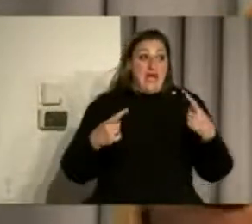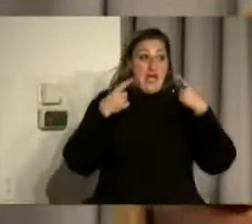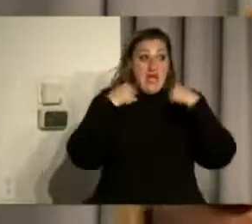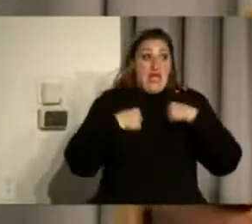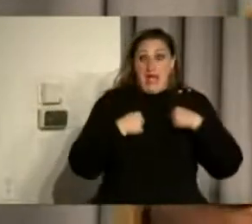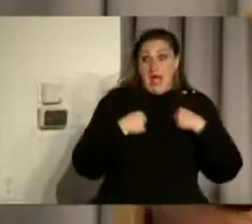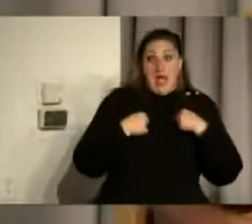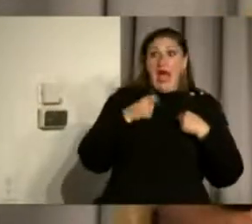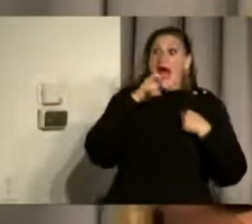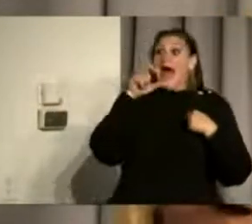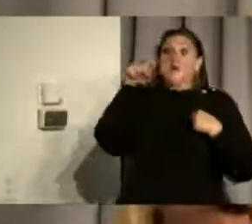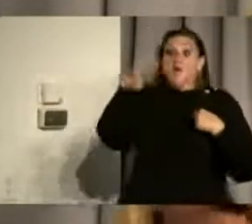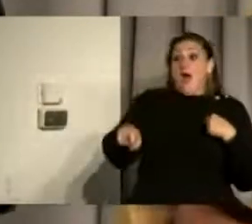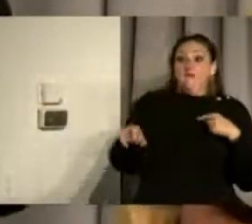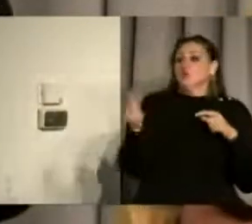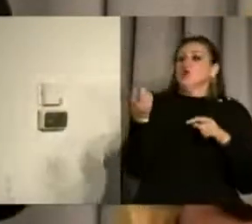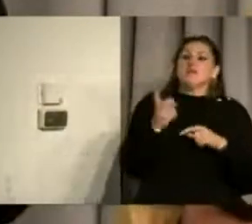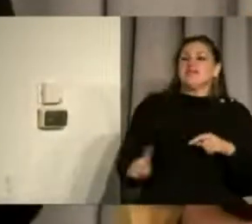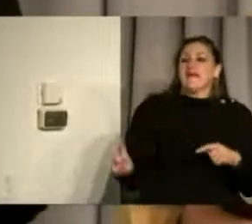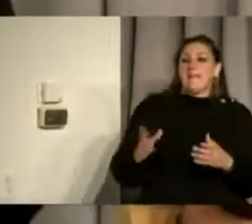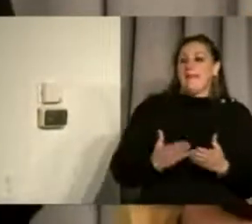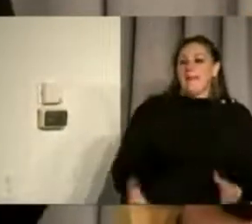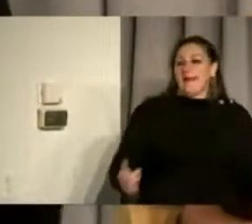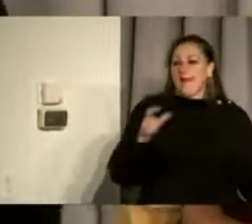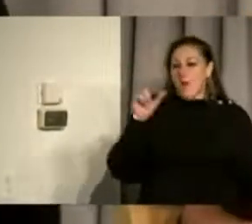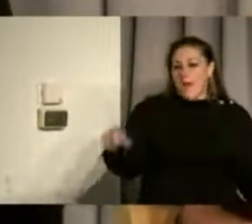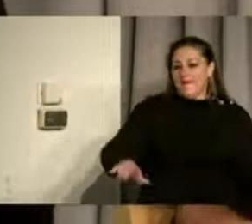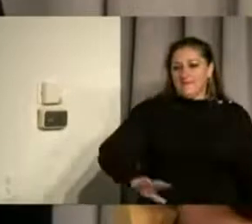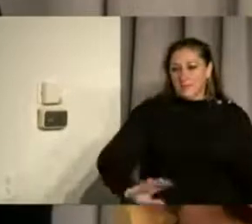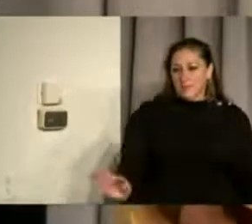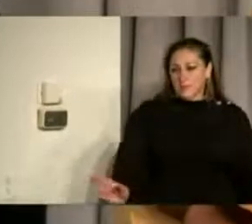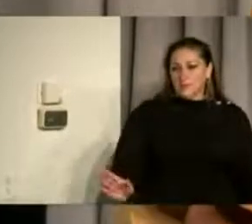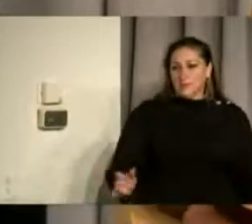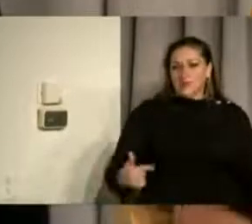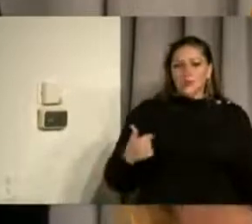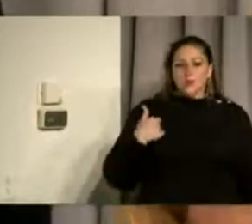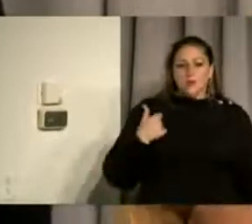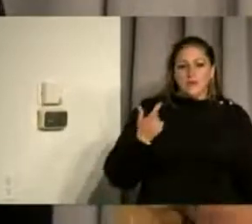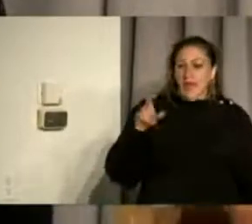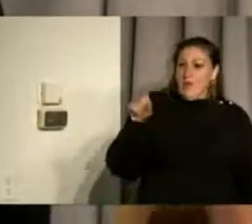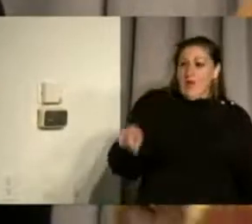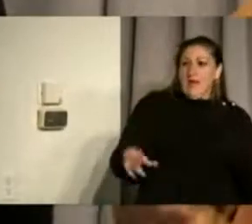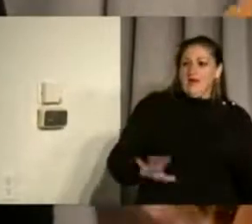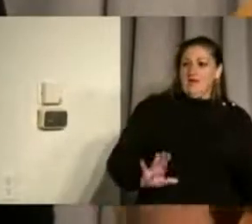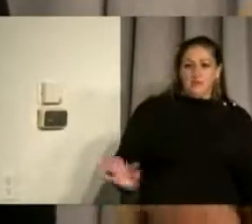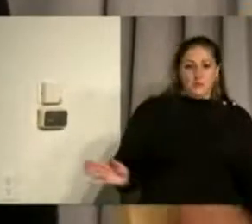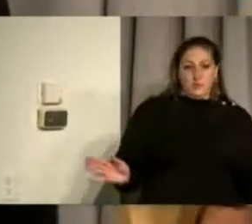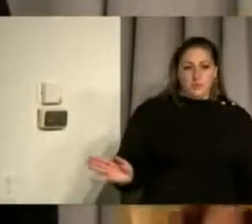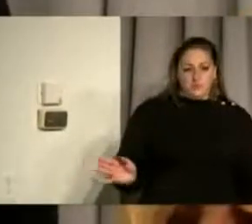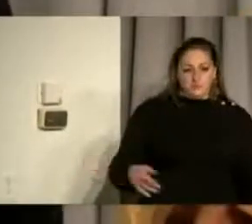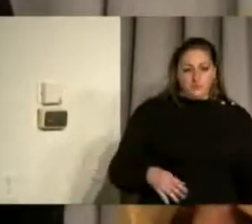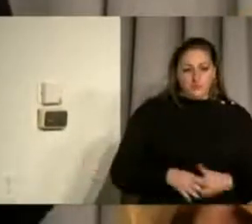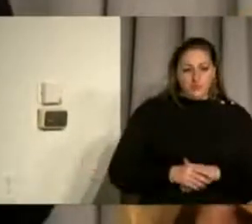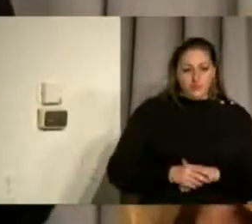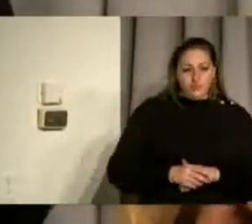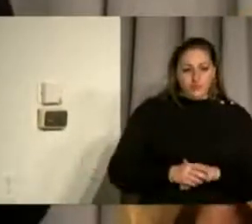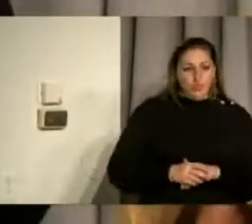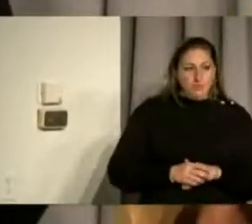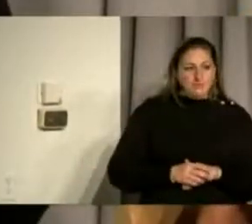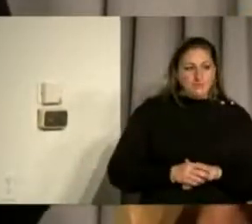don't have to do a damn thing. I ain't got to do nothing. That ain't my fight.